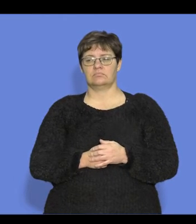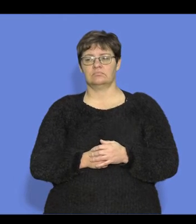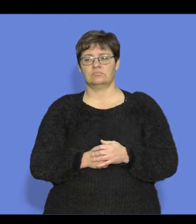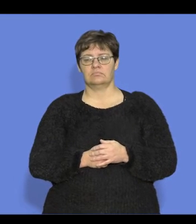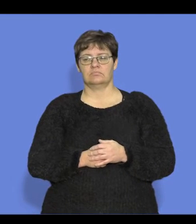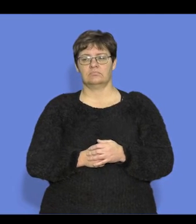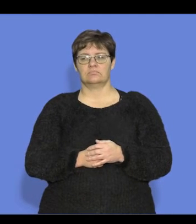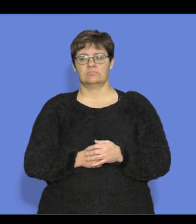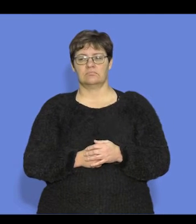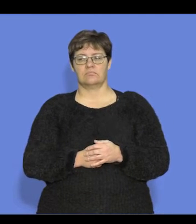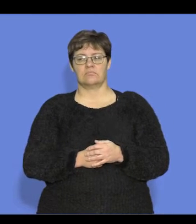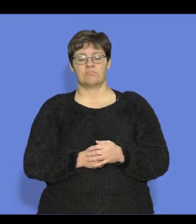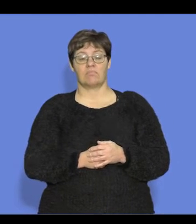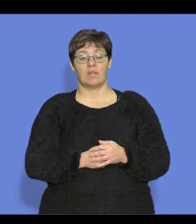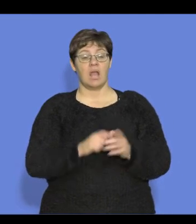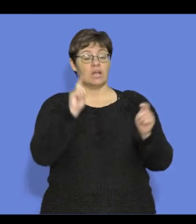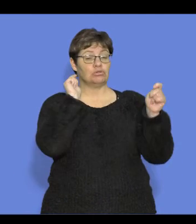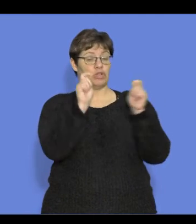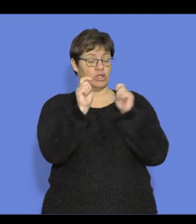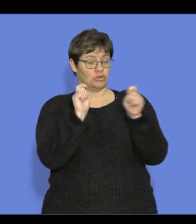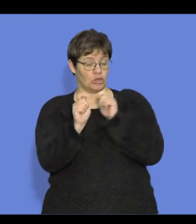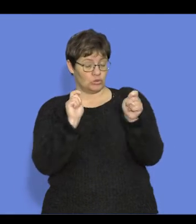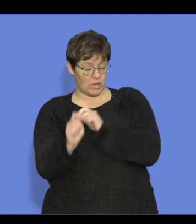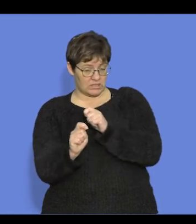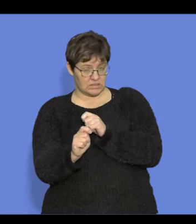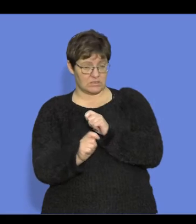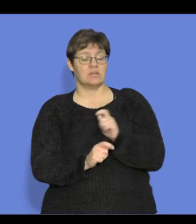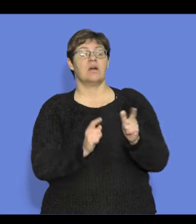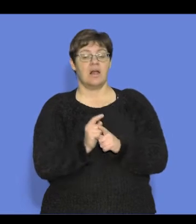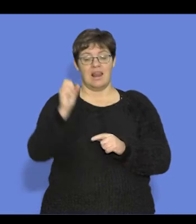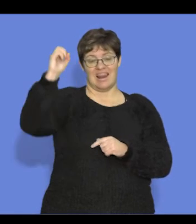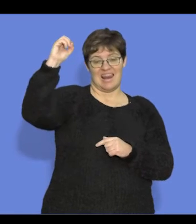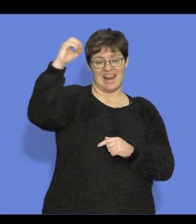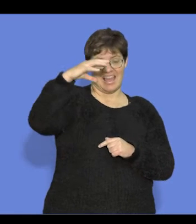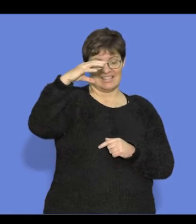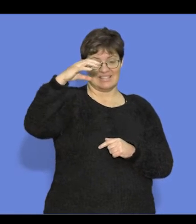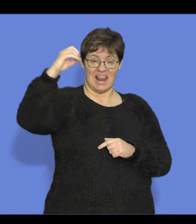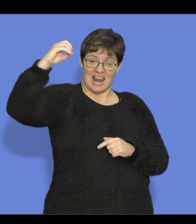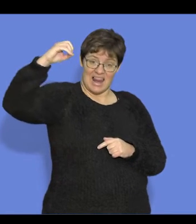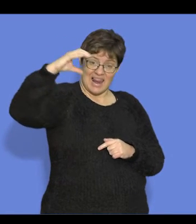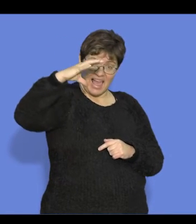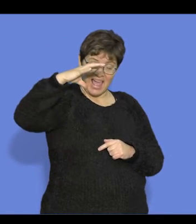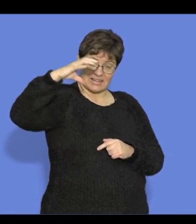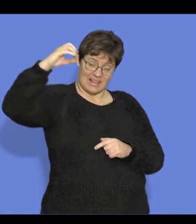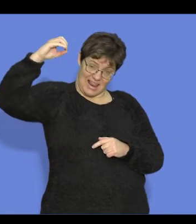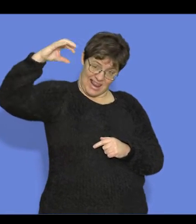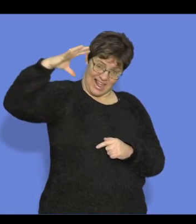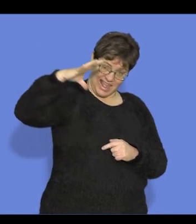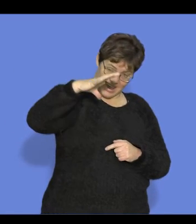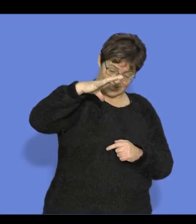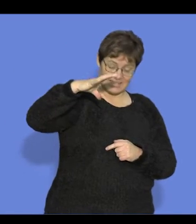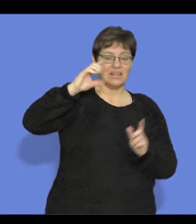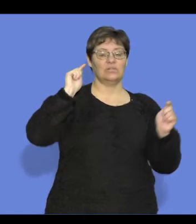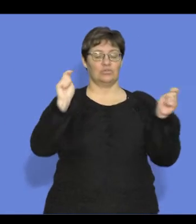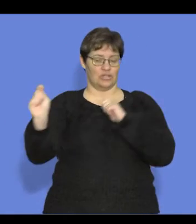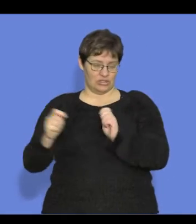And so what they decided they would do is they would change the amount of light. Put the